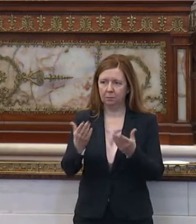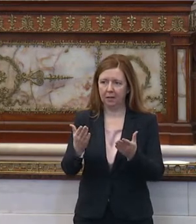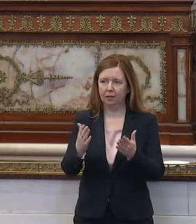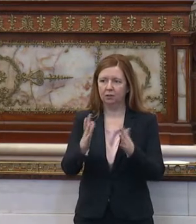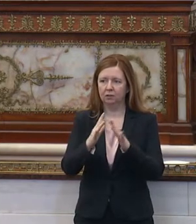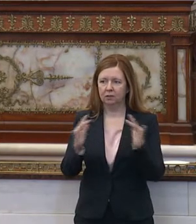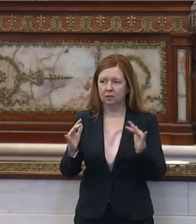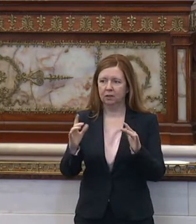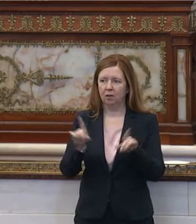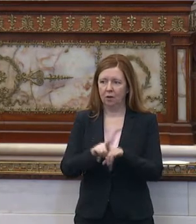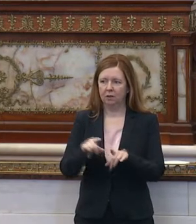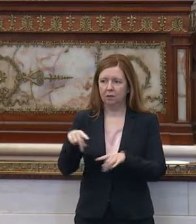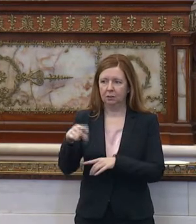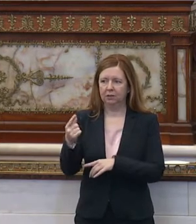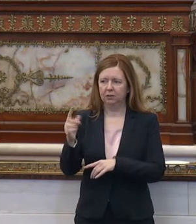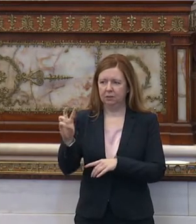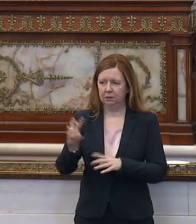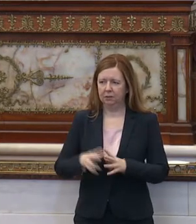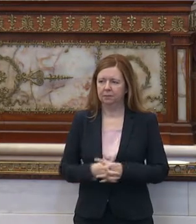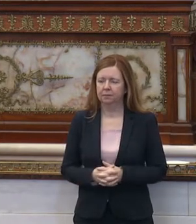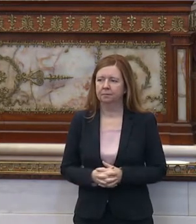Administrator, also at PGW.